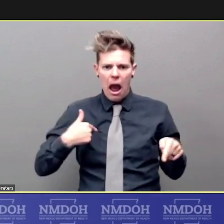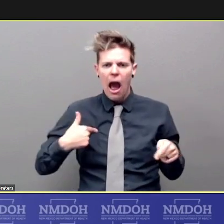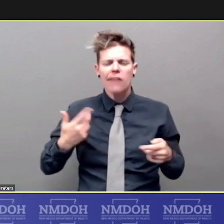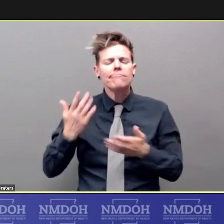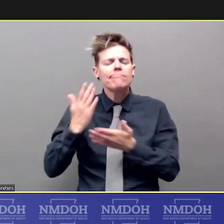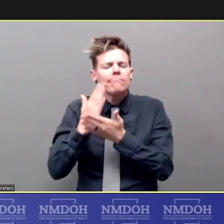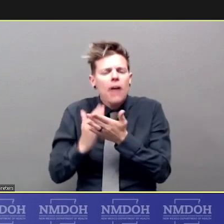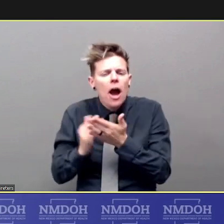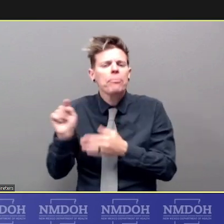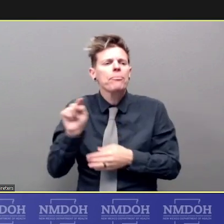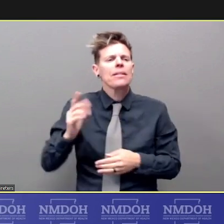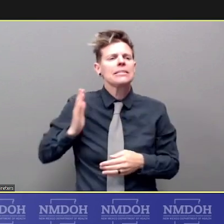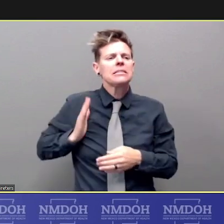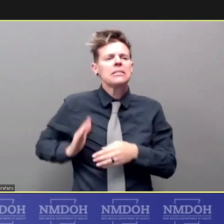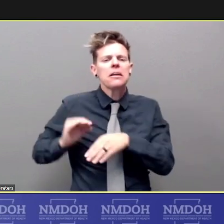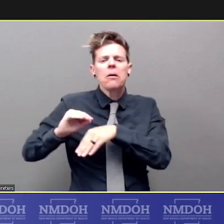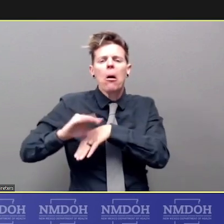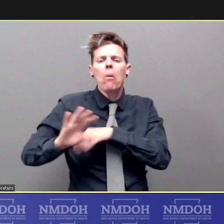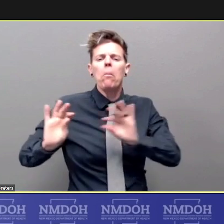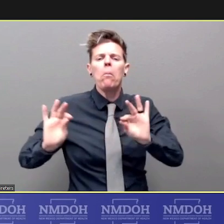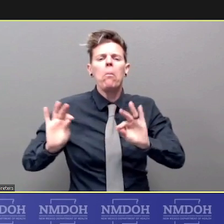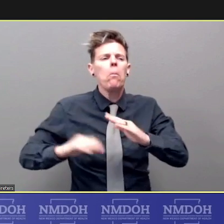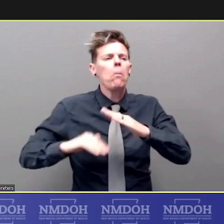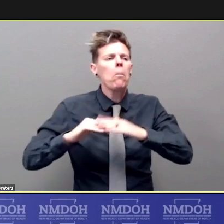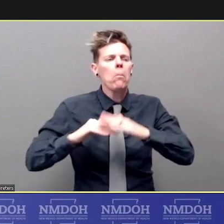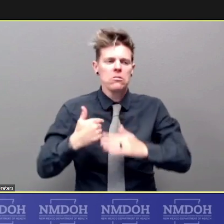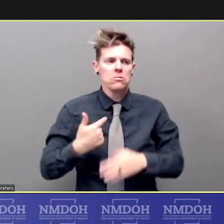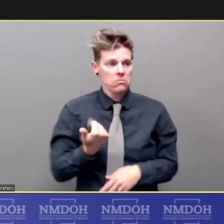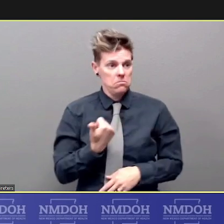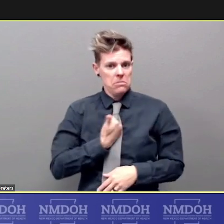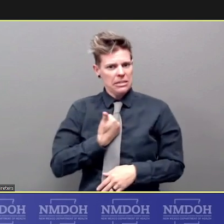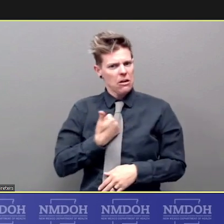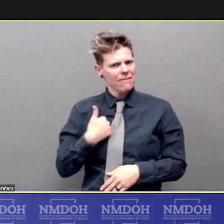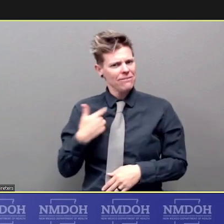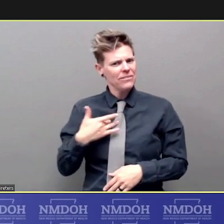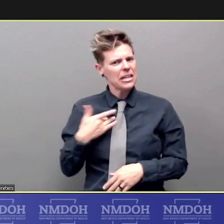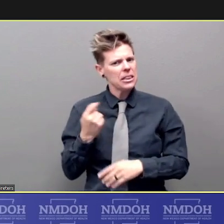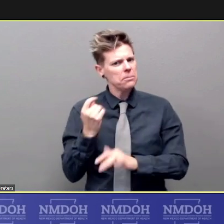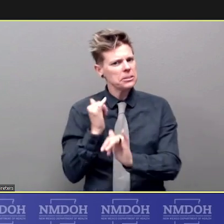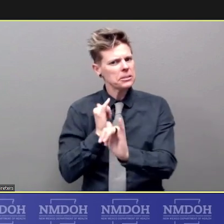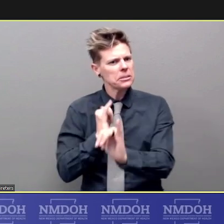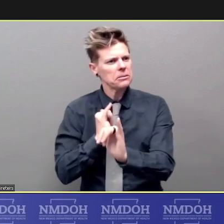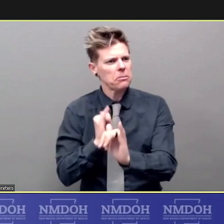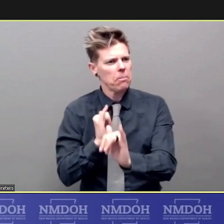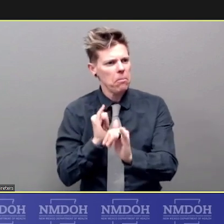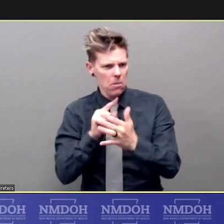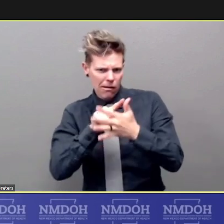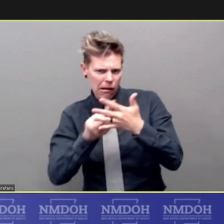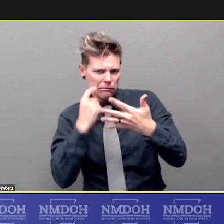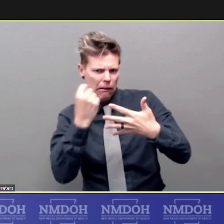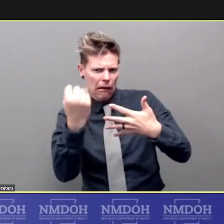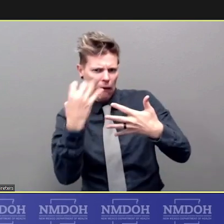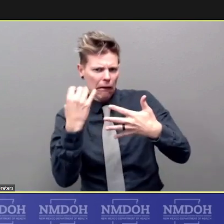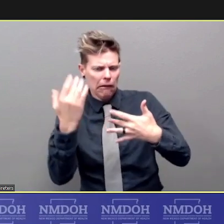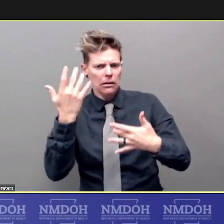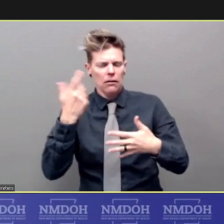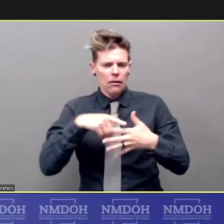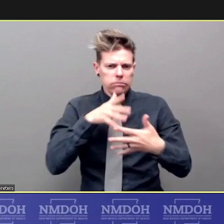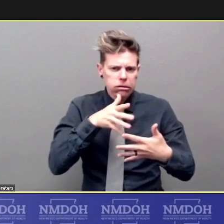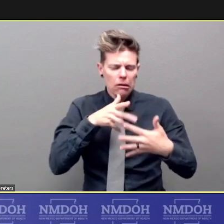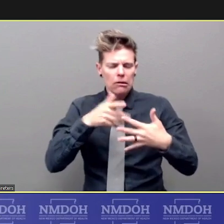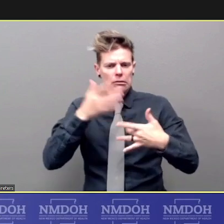I had something similar to what Marianne described when I got